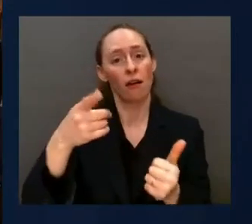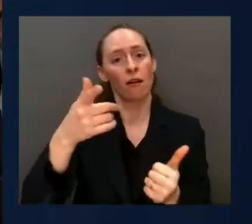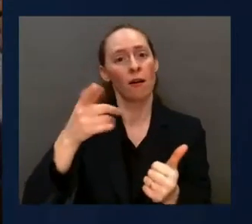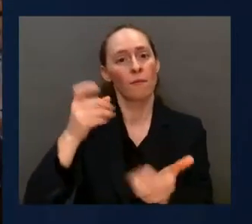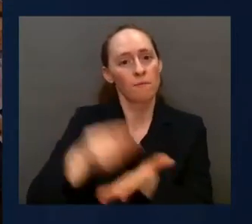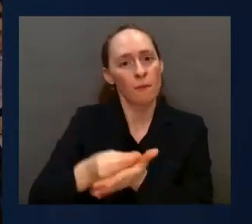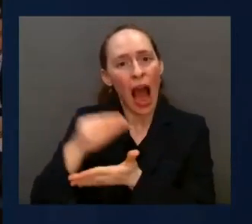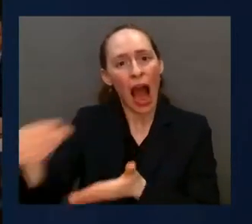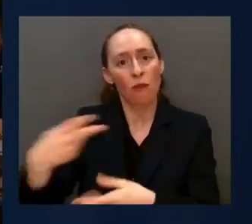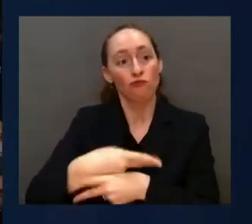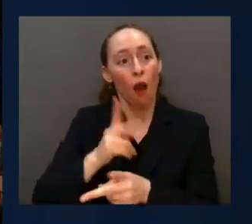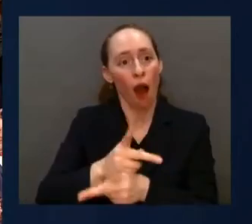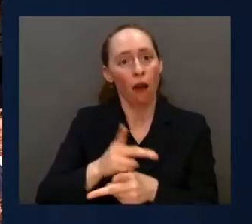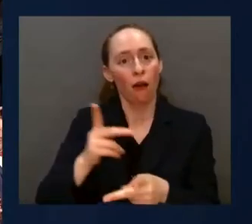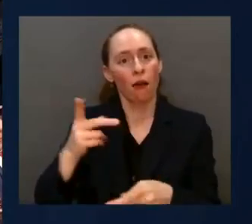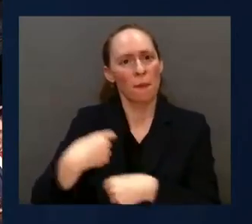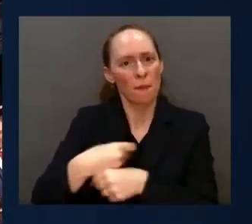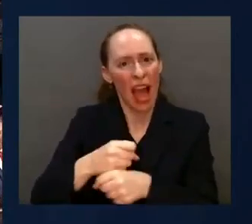and